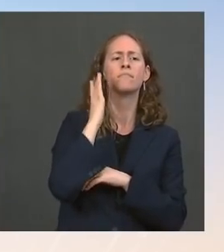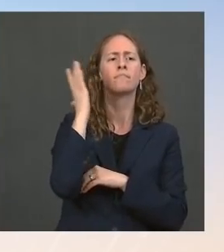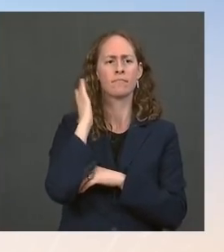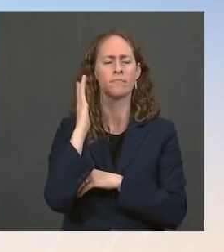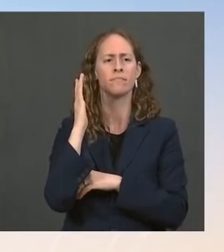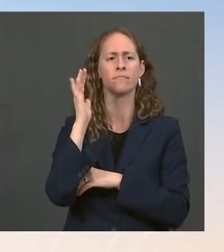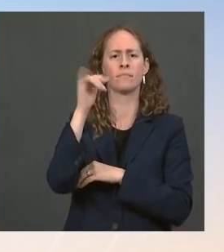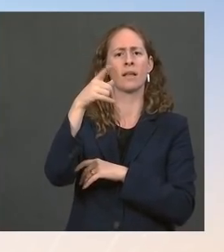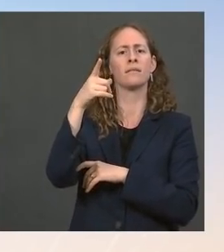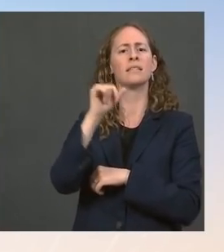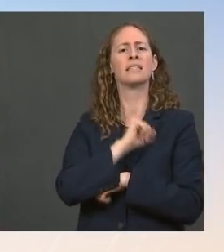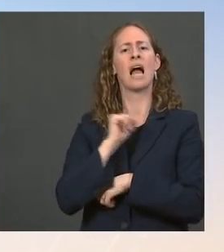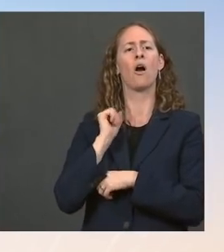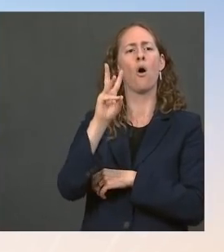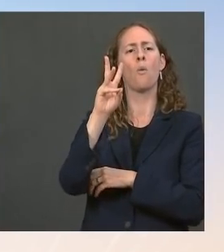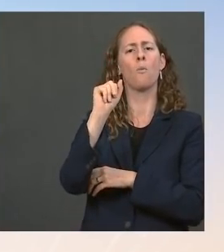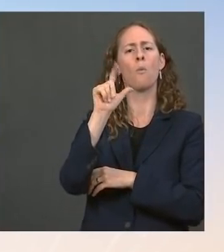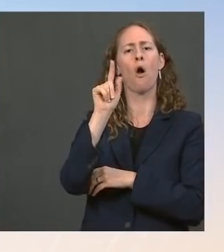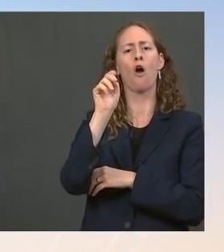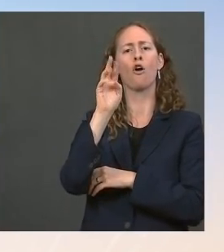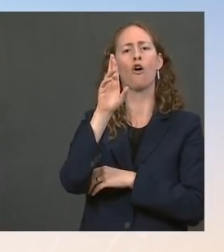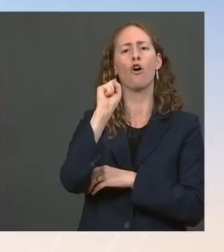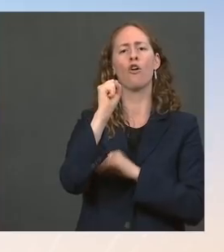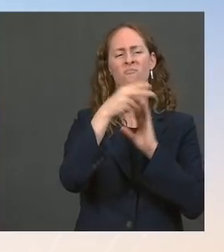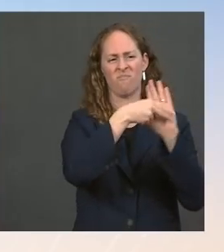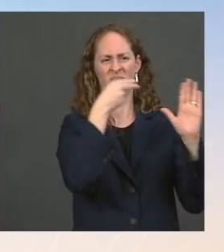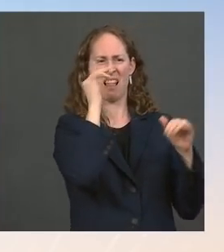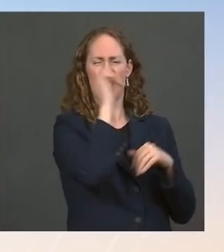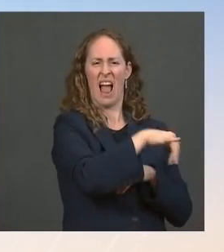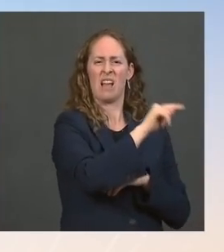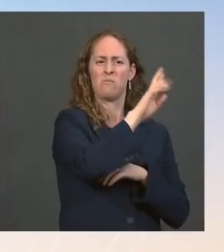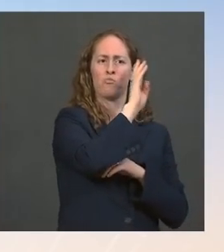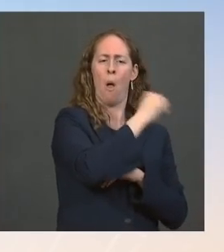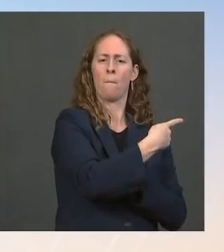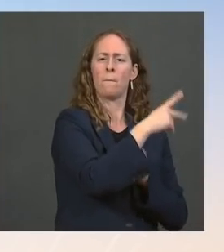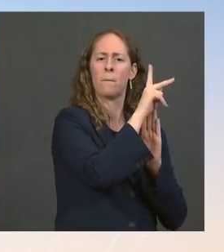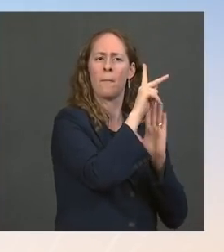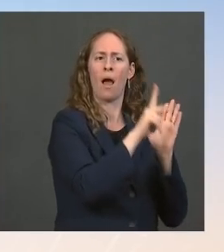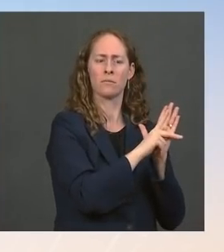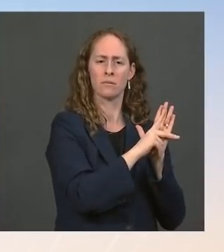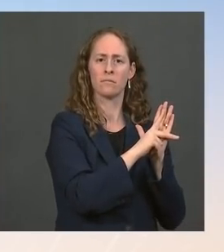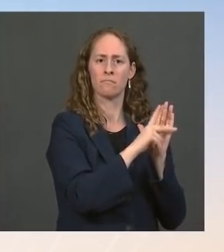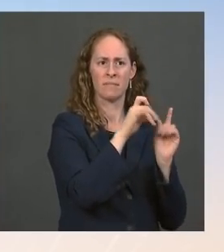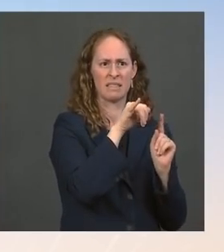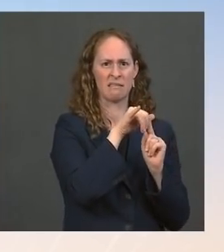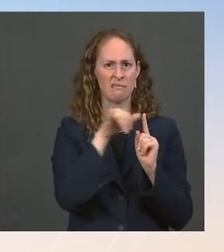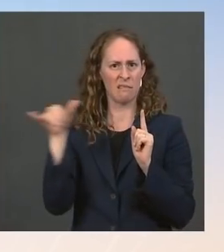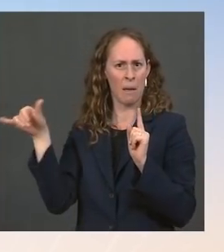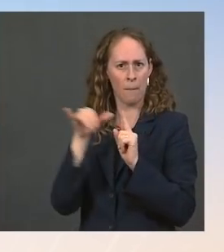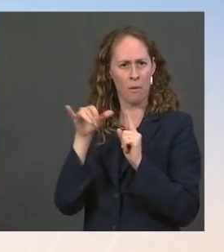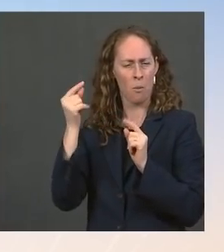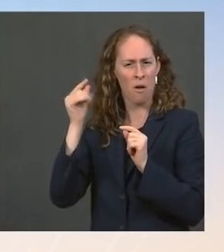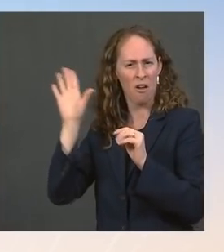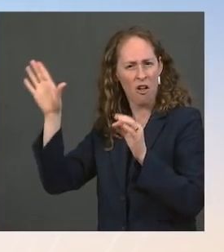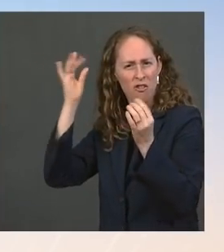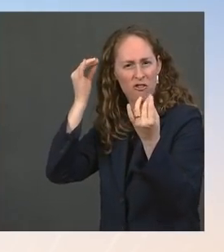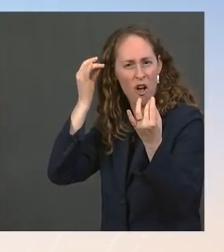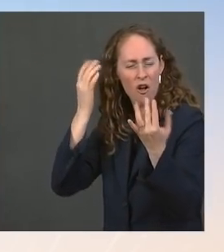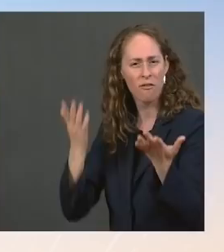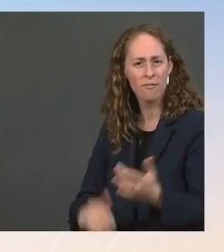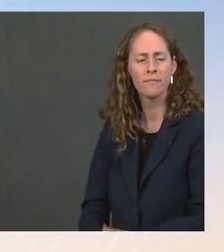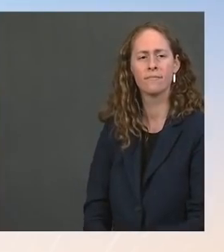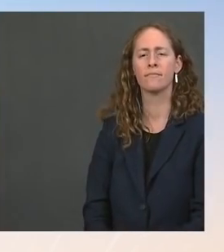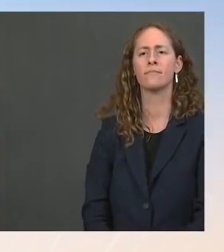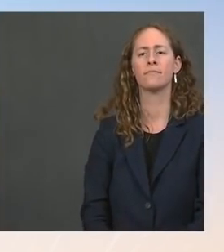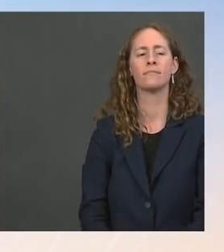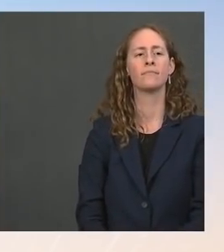previous administration. What does he think of those comments? Well, what our role is and what the president has asked his outreach team, members